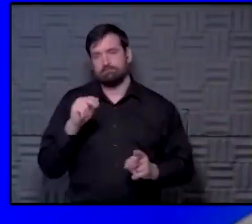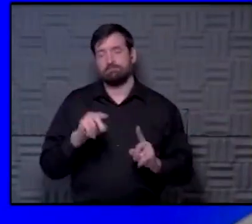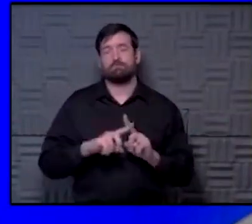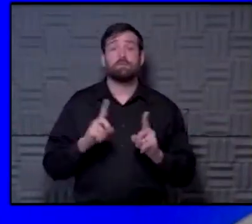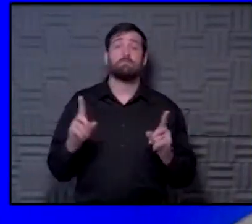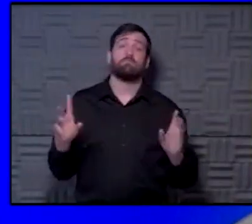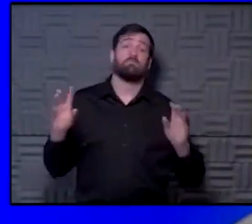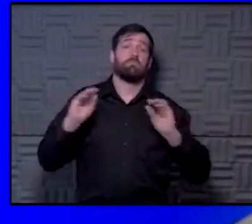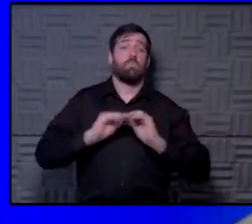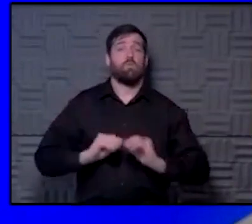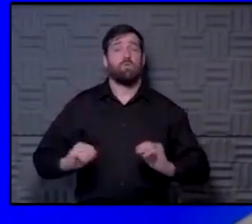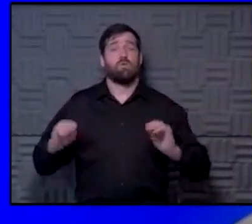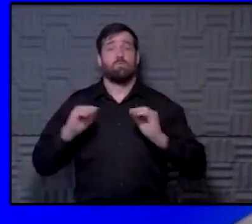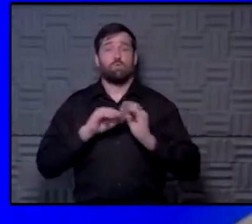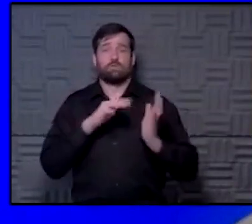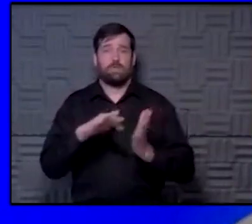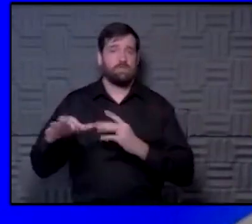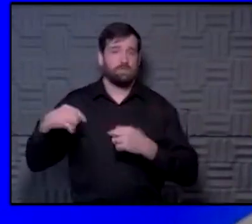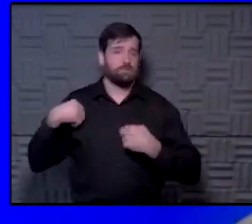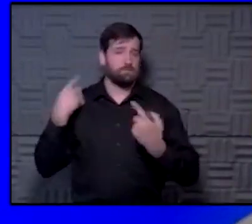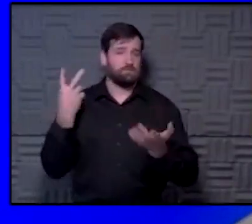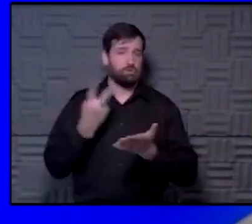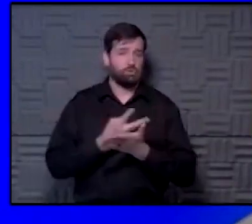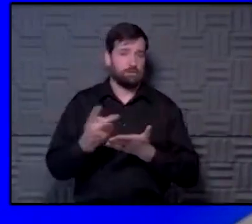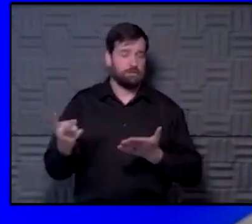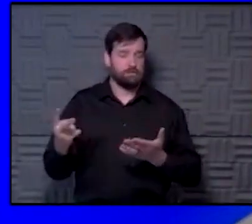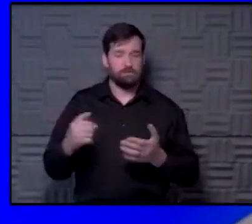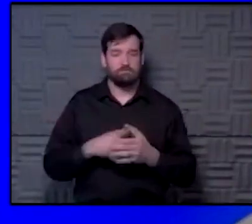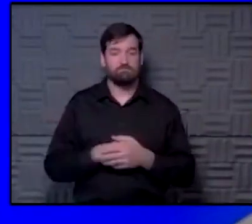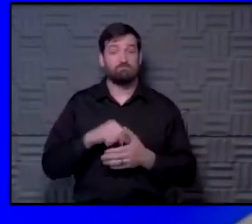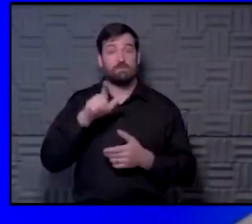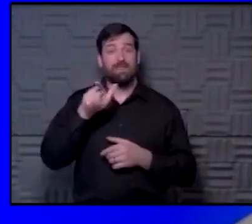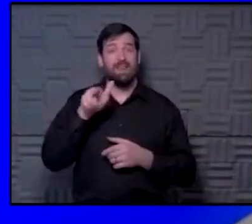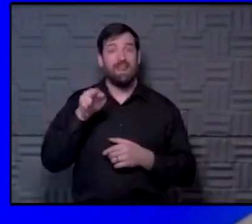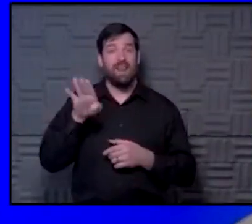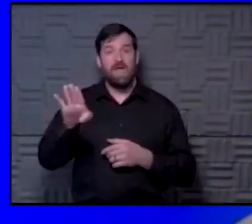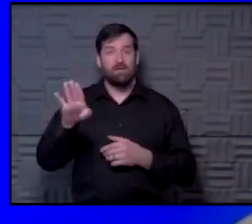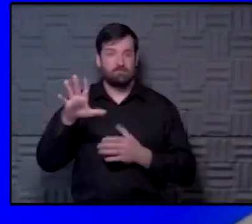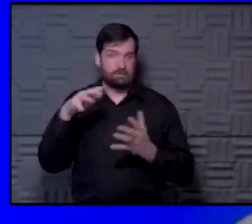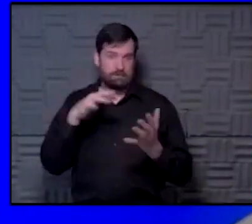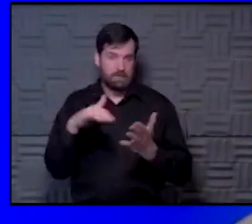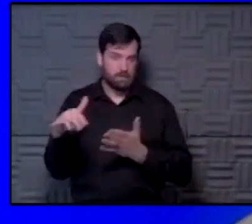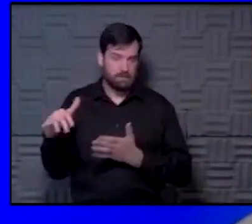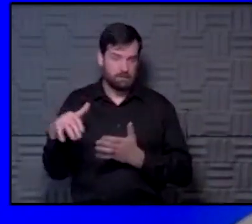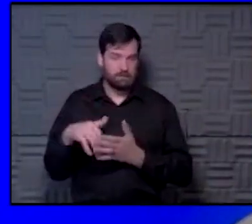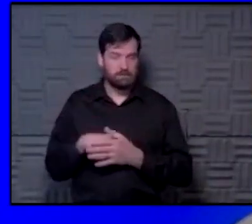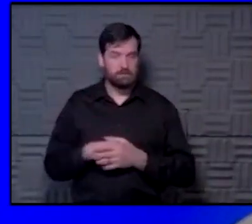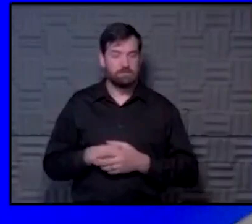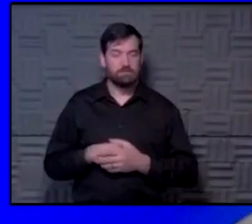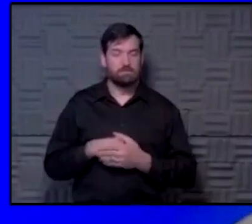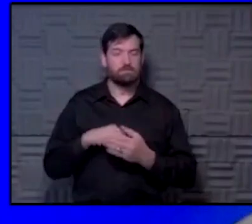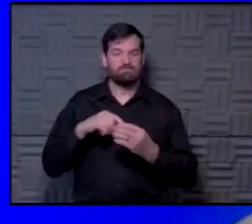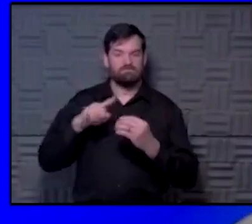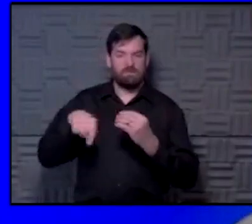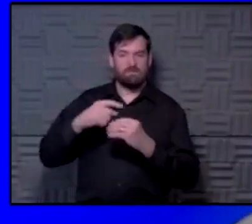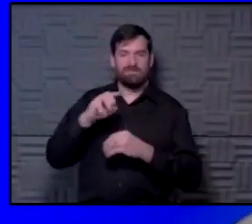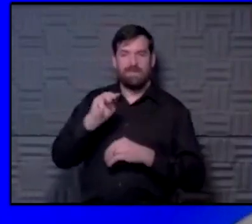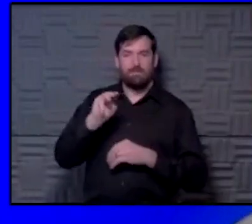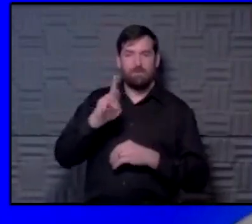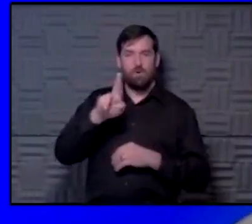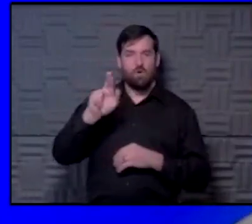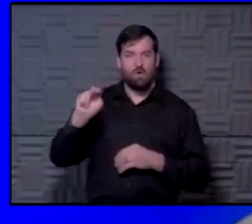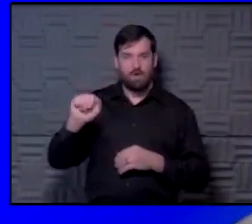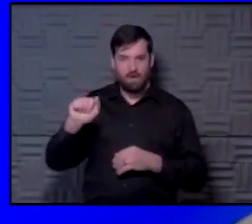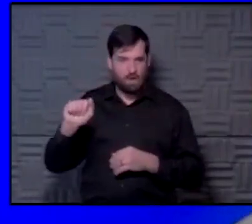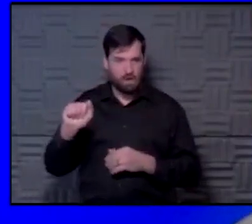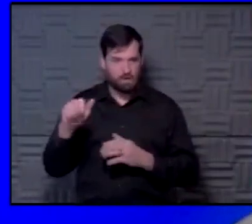more published studies. In the last 2 weeks, there were laboratory studies published regarding the mRNA vaccines and showing